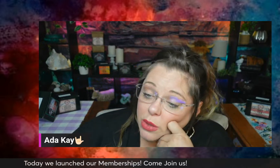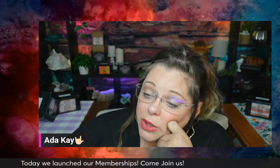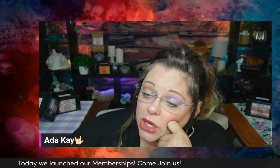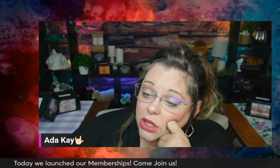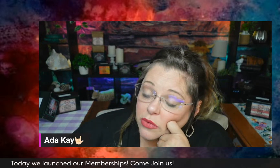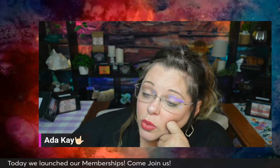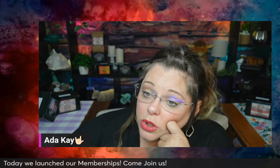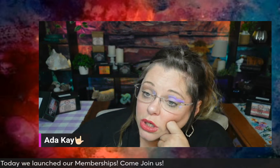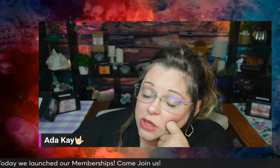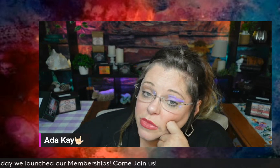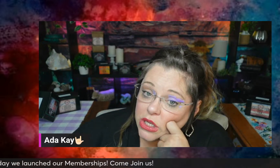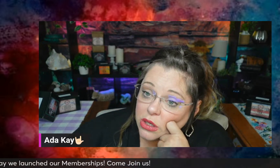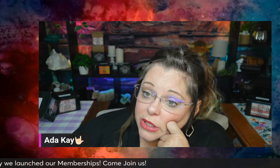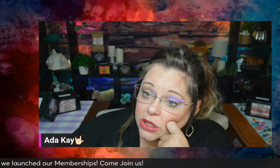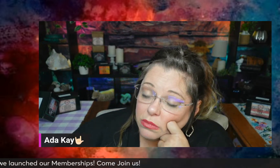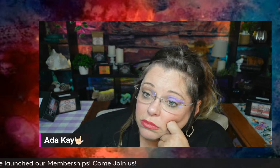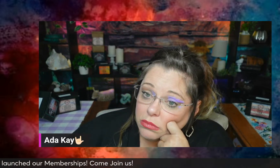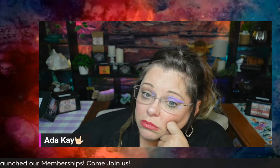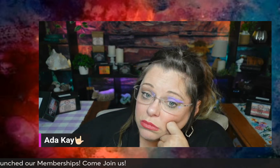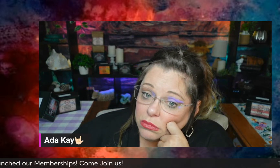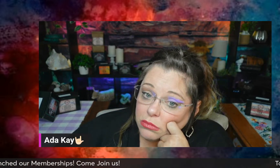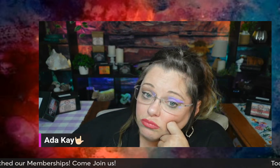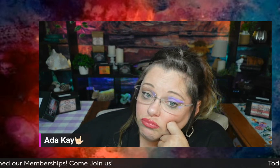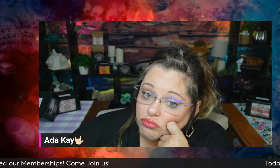I need help. I can't think of the word and I'm thinking about it.